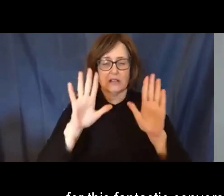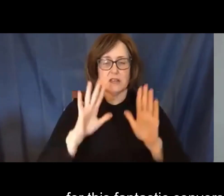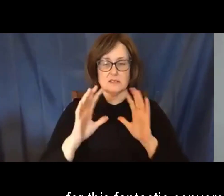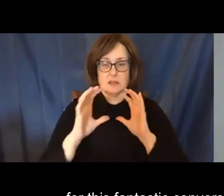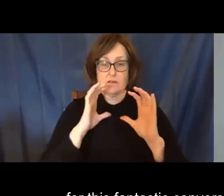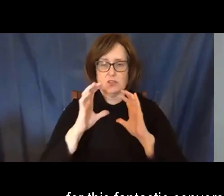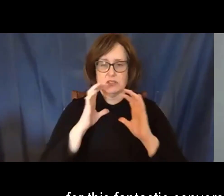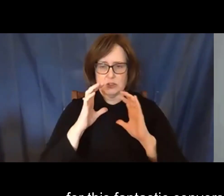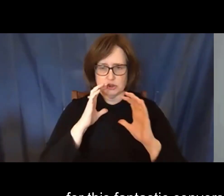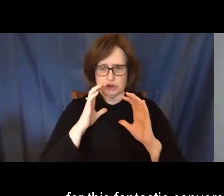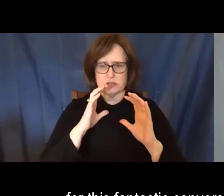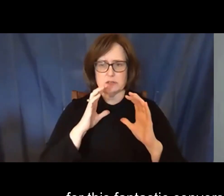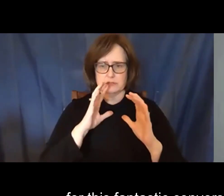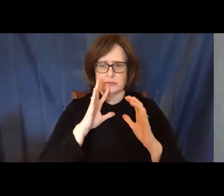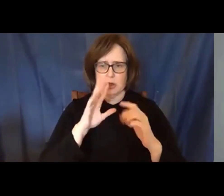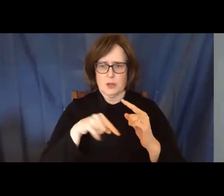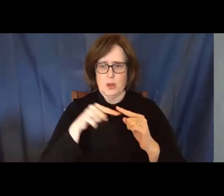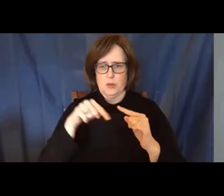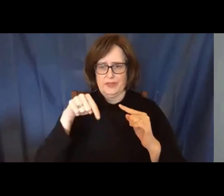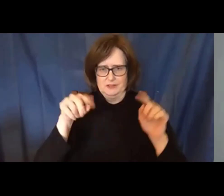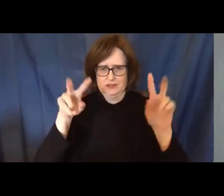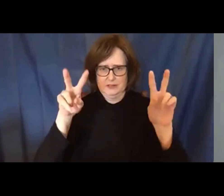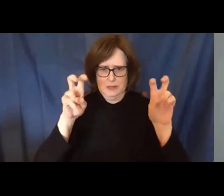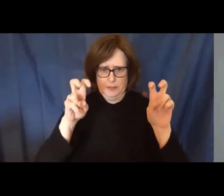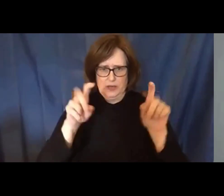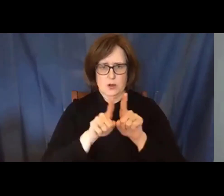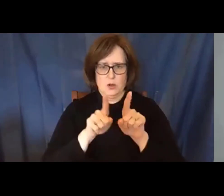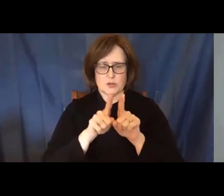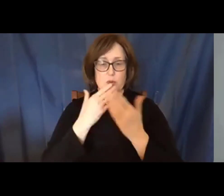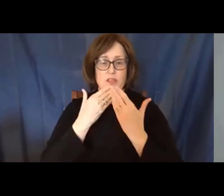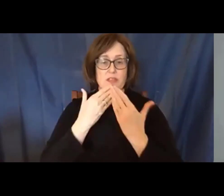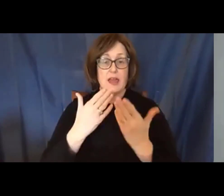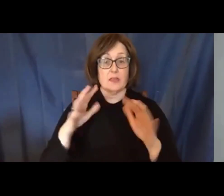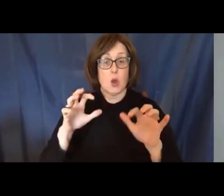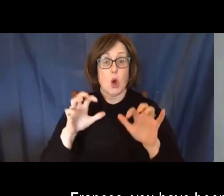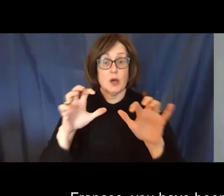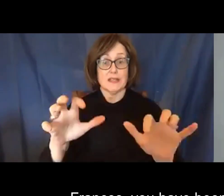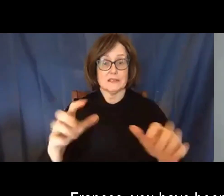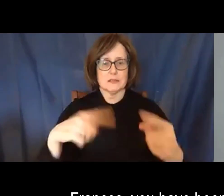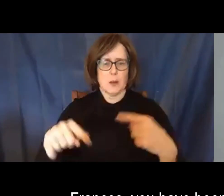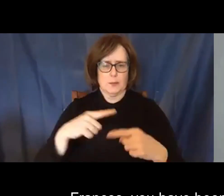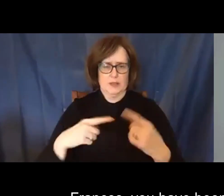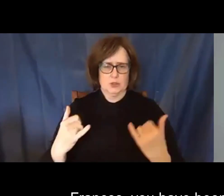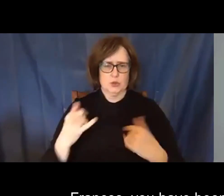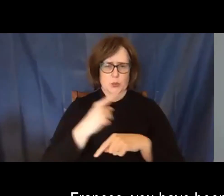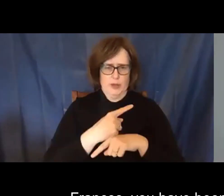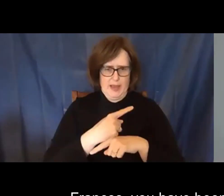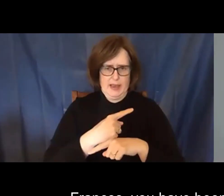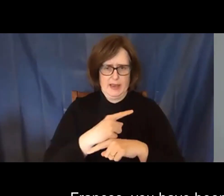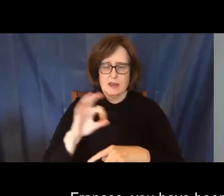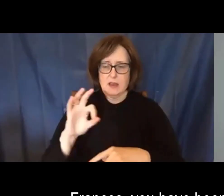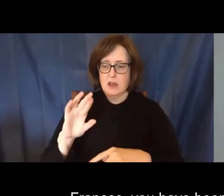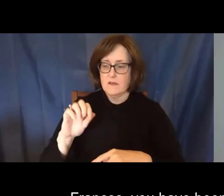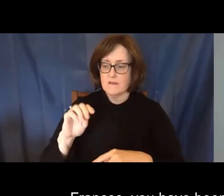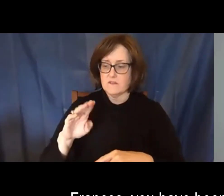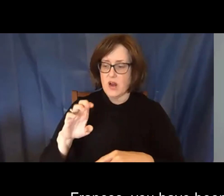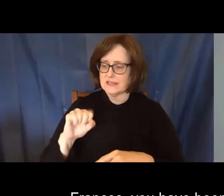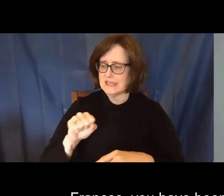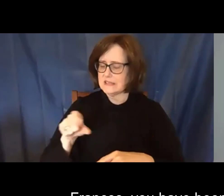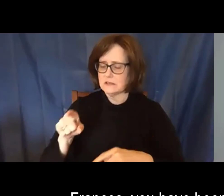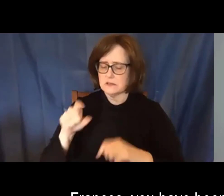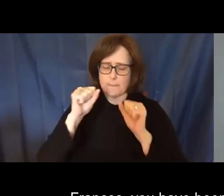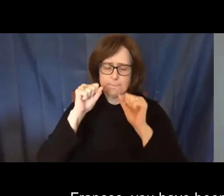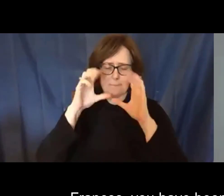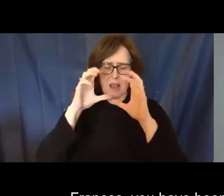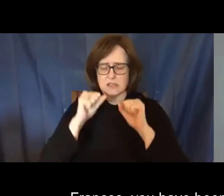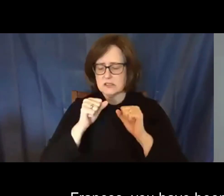this particular area. And also like to thank our audience for attending today. Francis, you have been amazing organizing